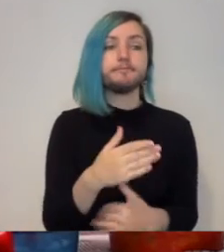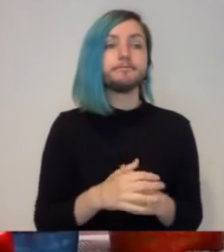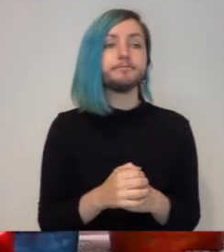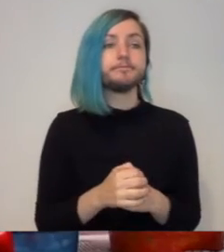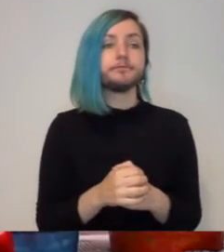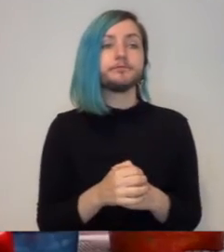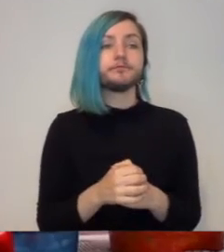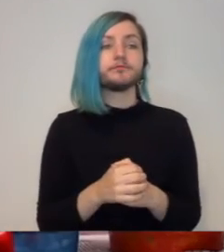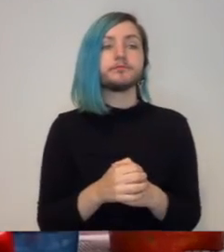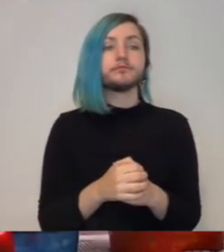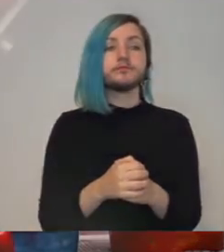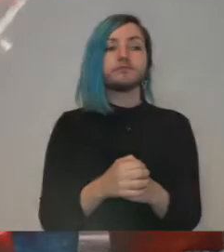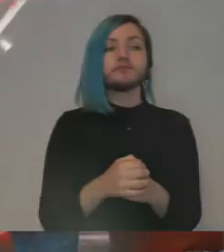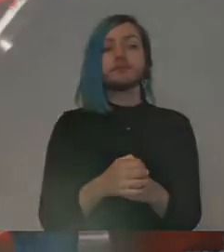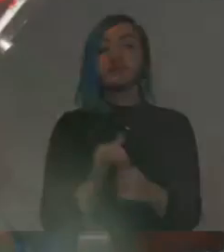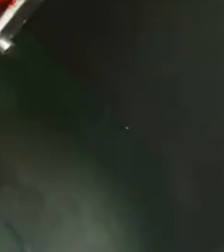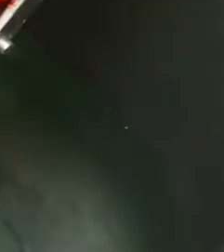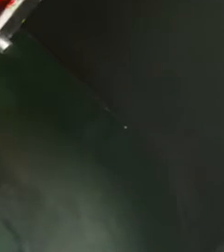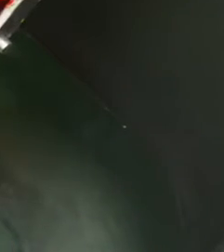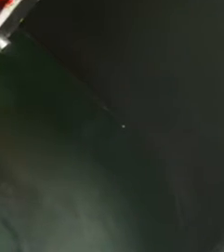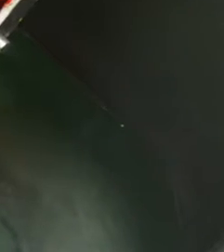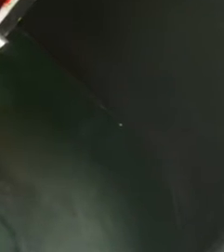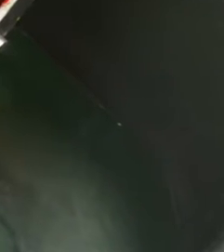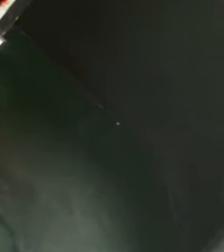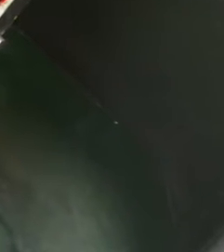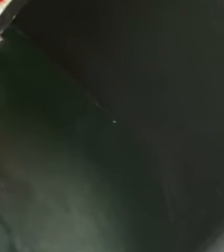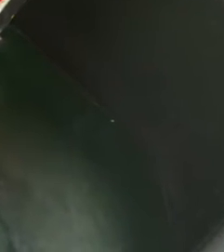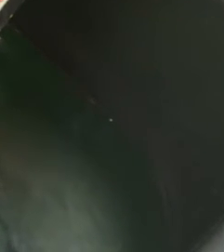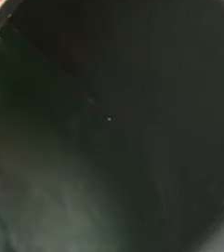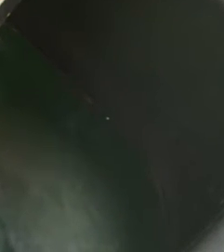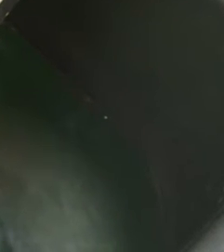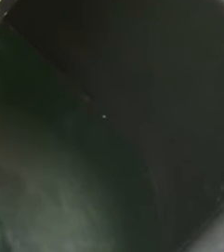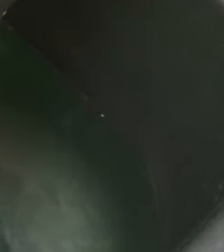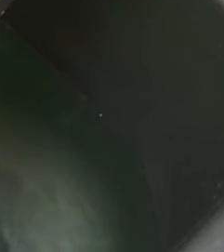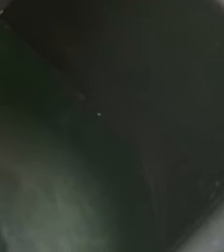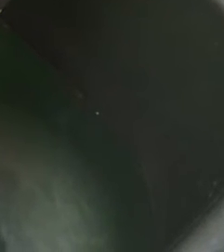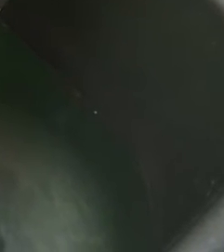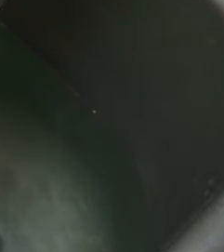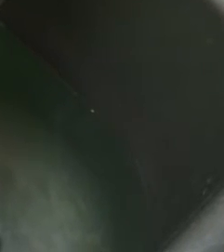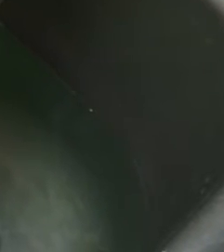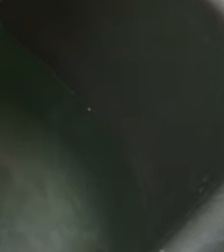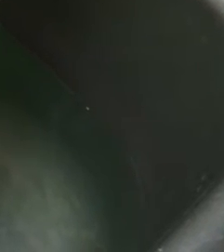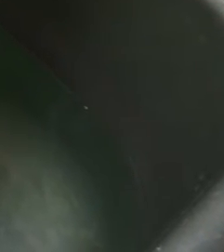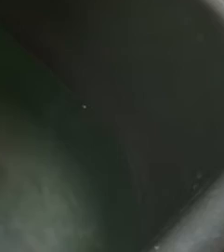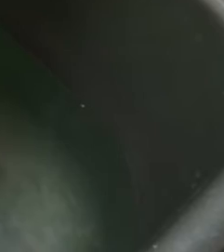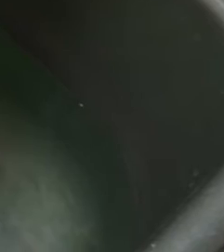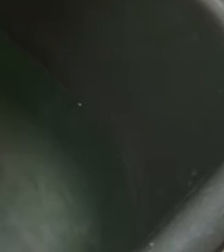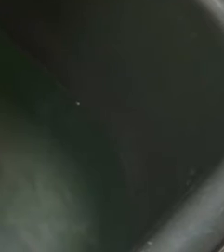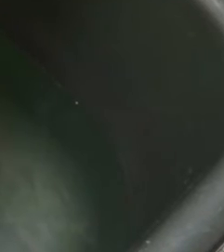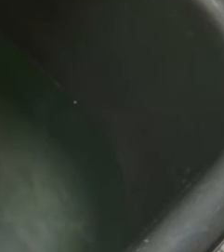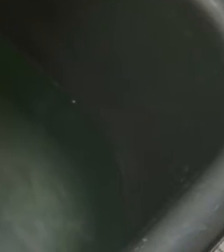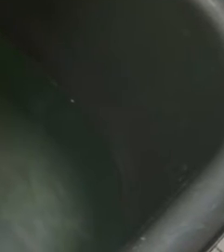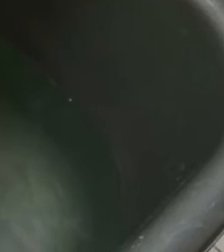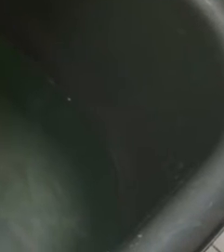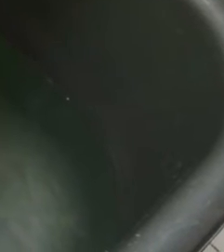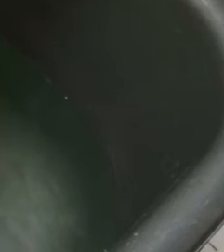And then you might want water. You can, if you've got warm water or a close sink to you, that's cool, or you can put water in a bucket. You might want